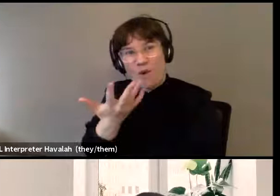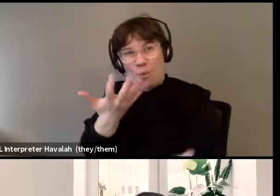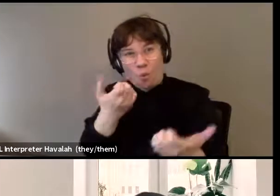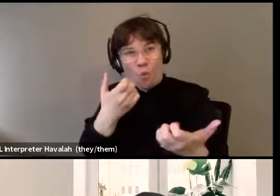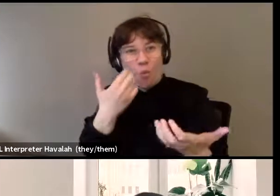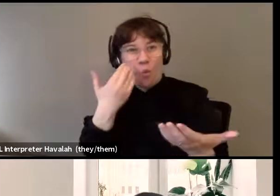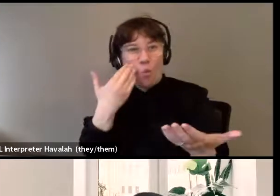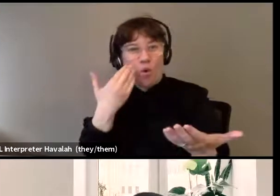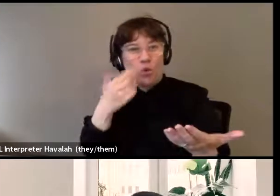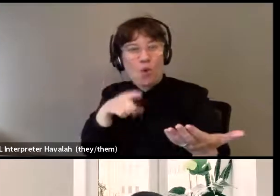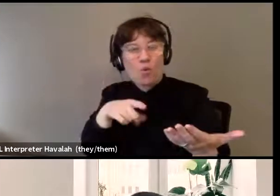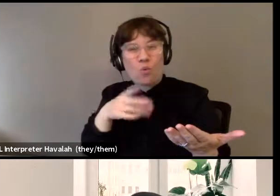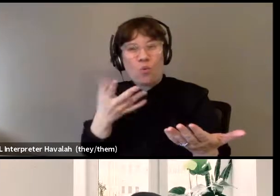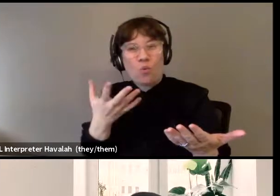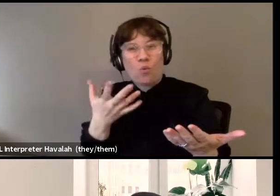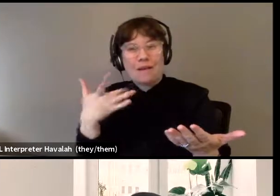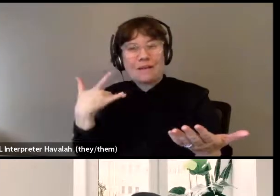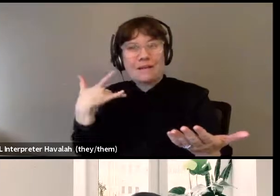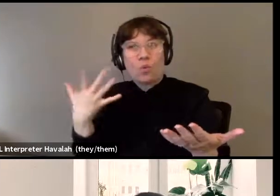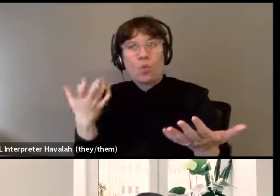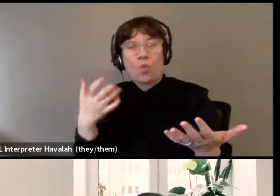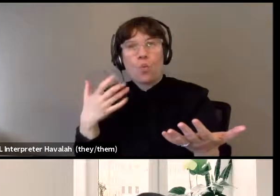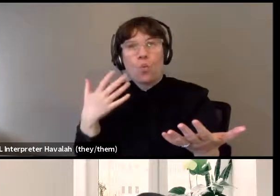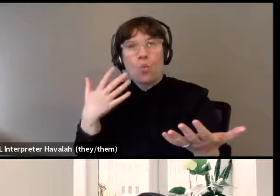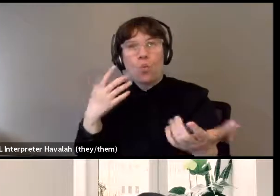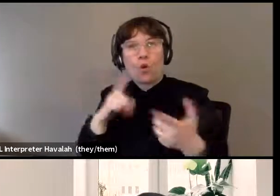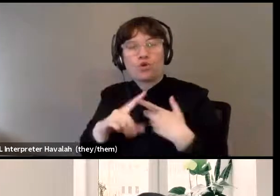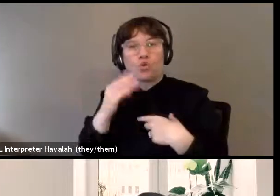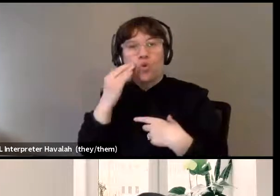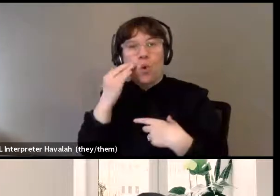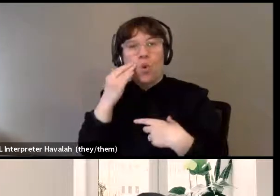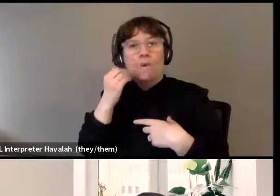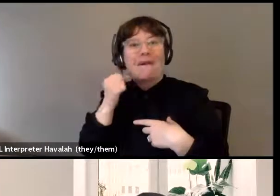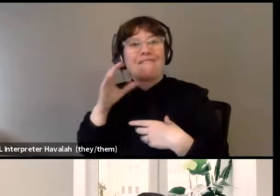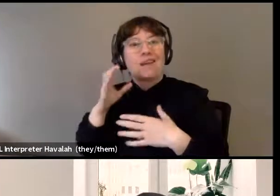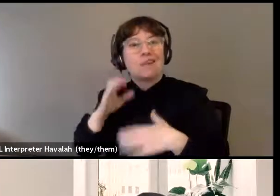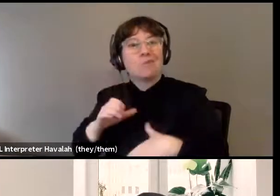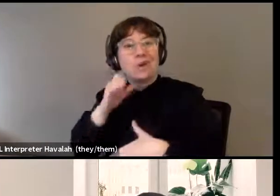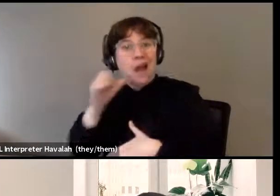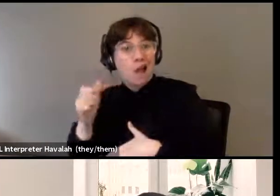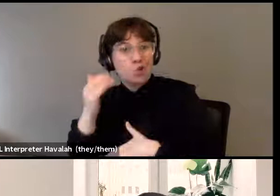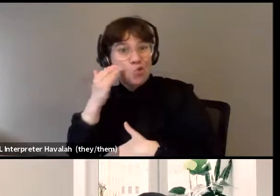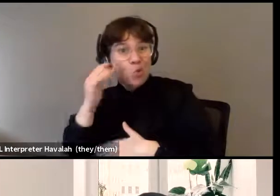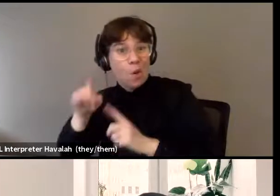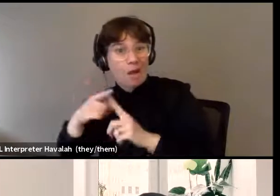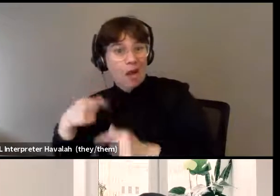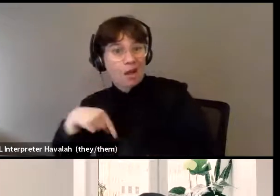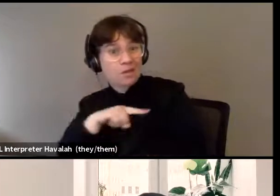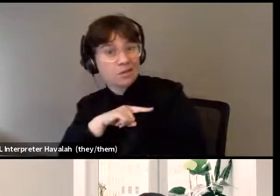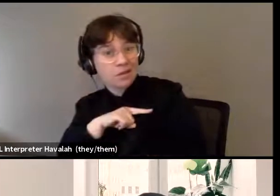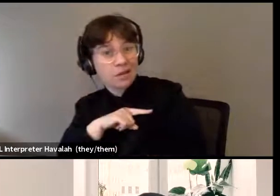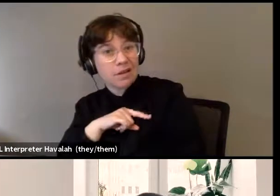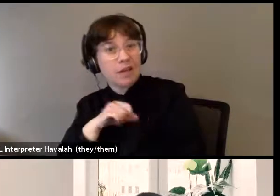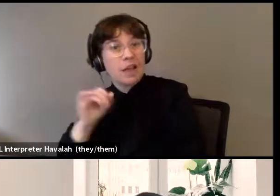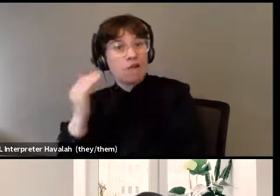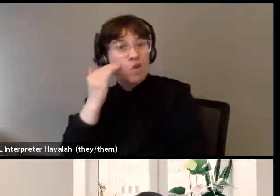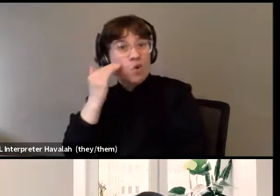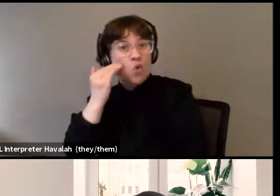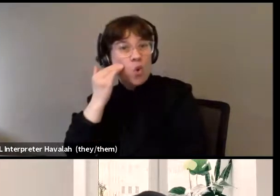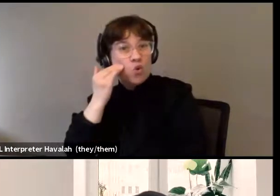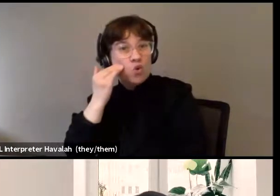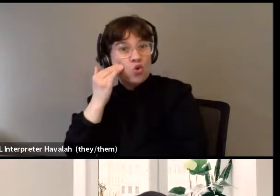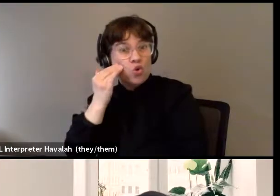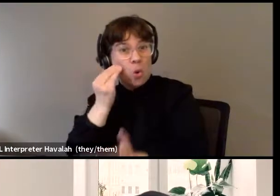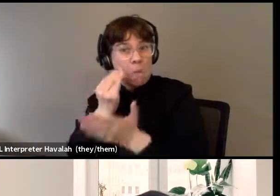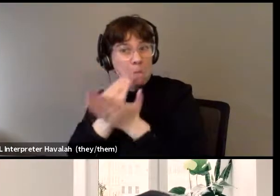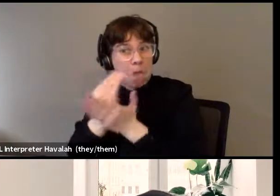what, we often want to know people who aren't our customers. Have they heard of us? If they have heard of us, are they shopping with